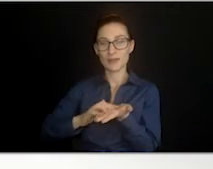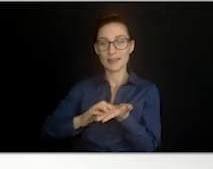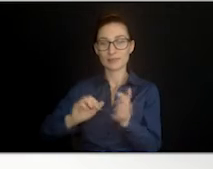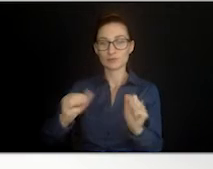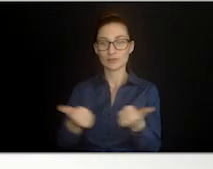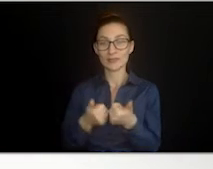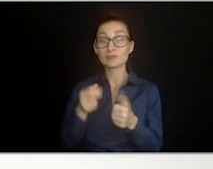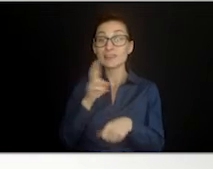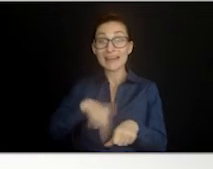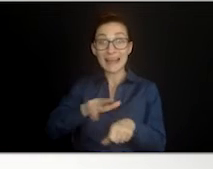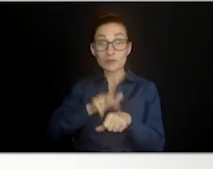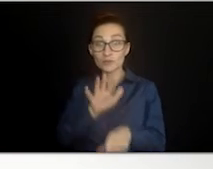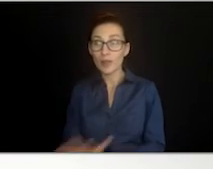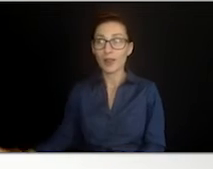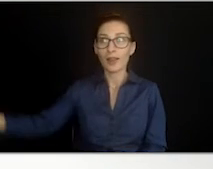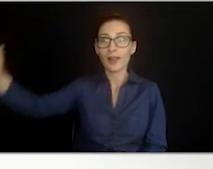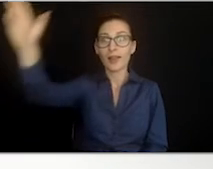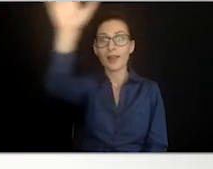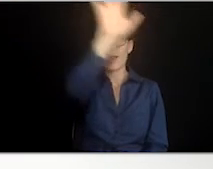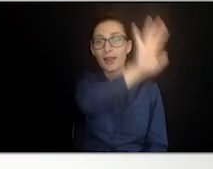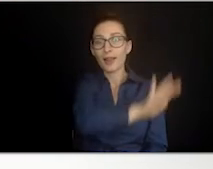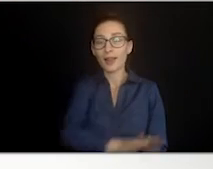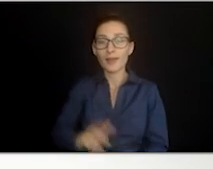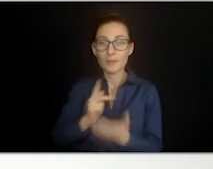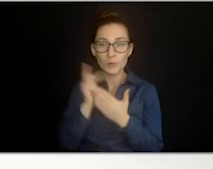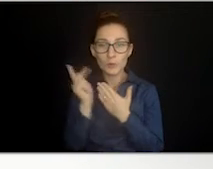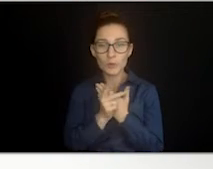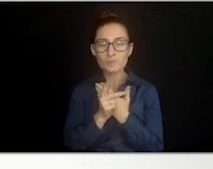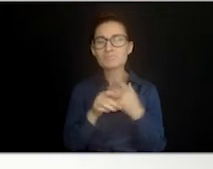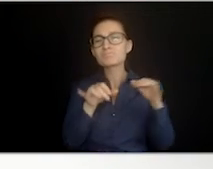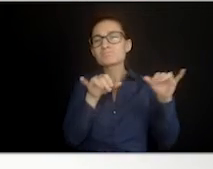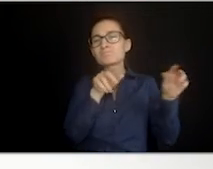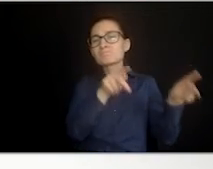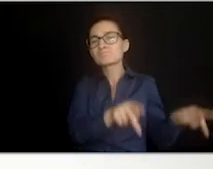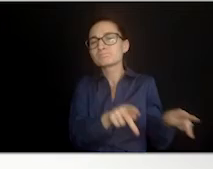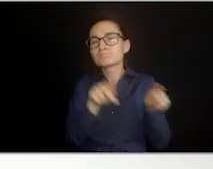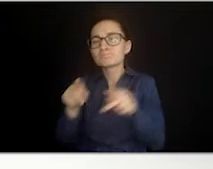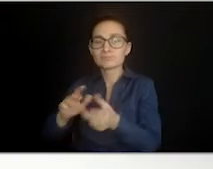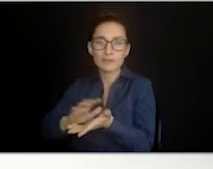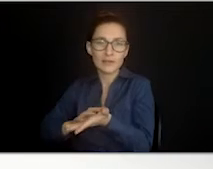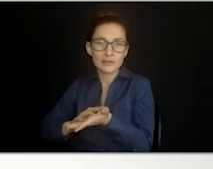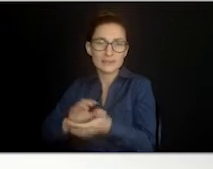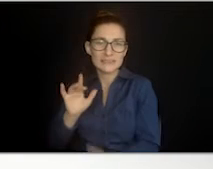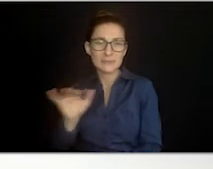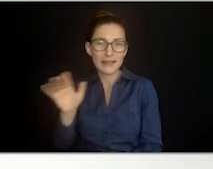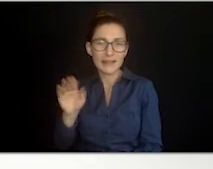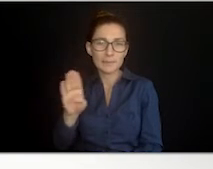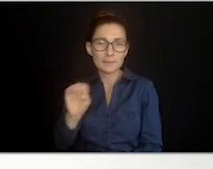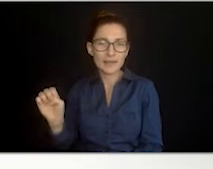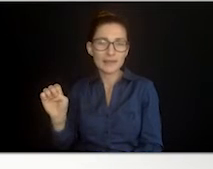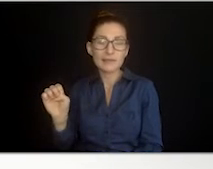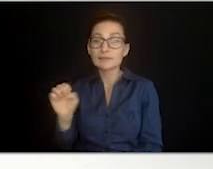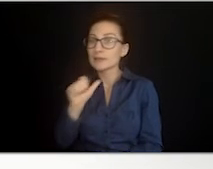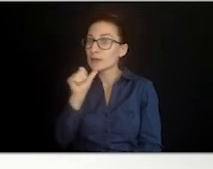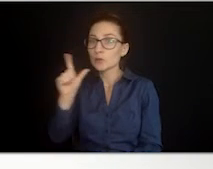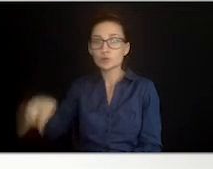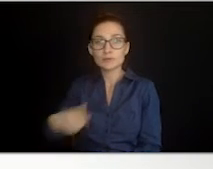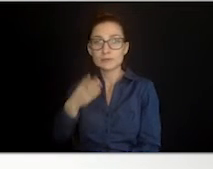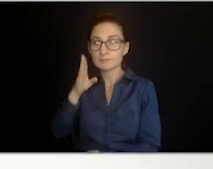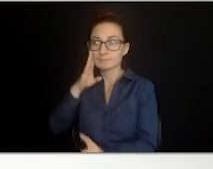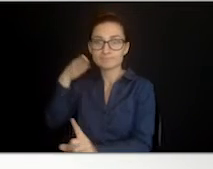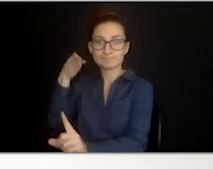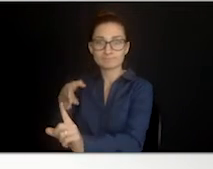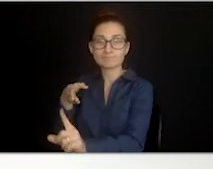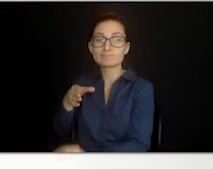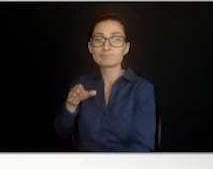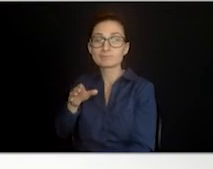national program where I kind of compare it to a spelling bee for Braille readers, but it's not just spelling. It's spelling